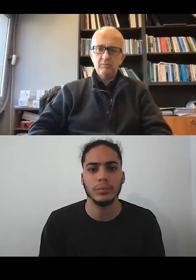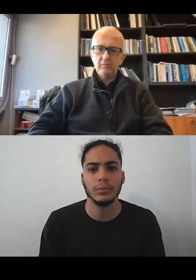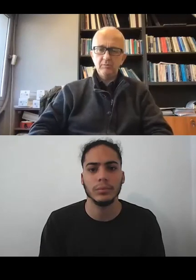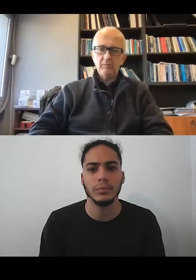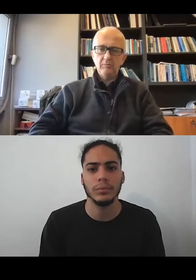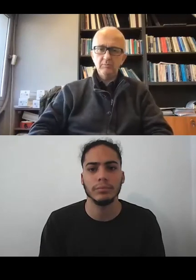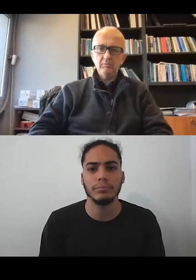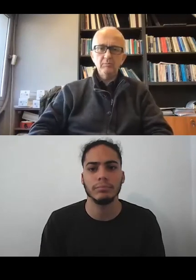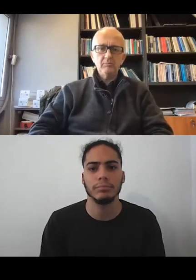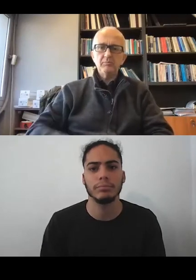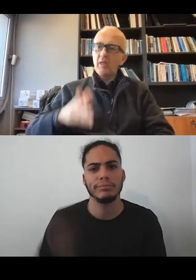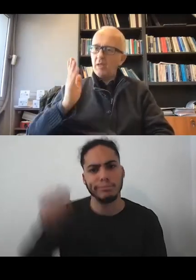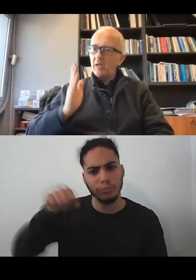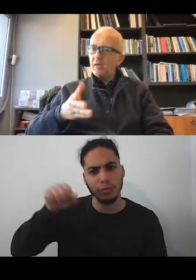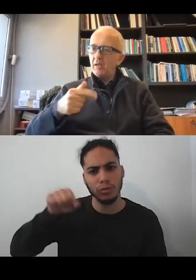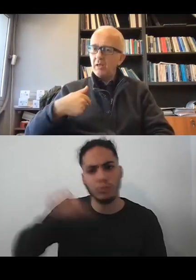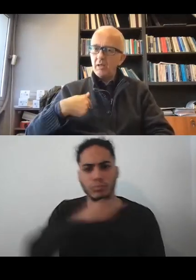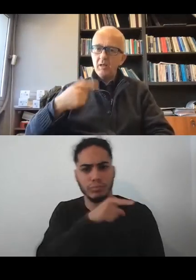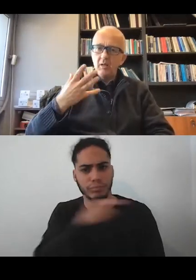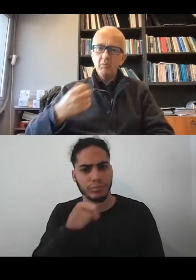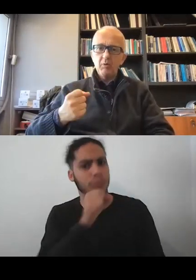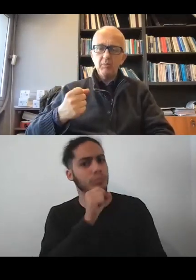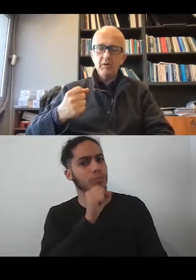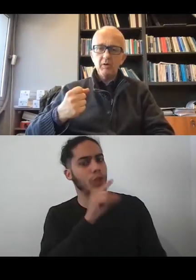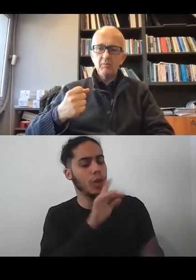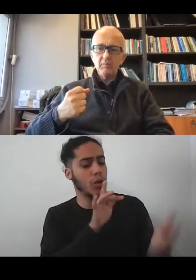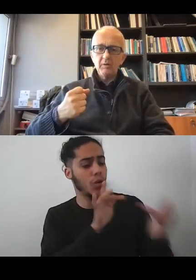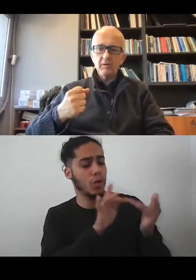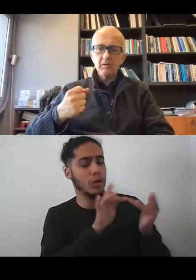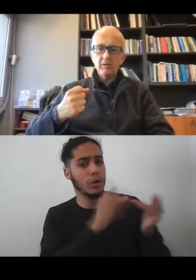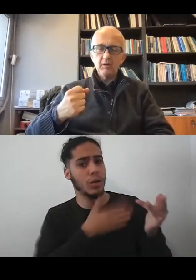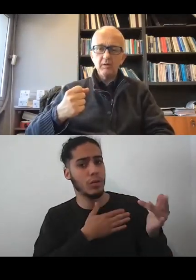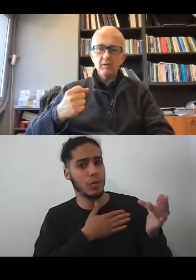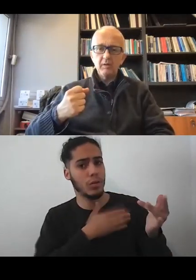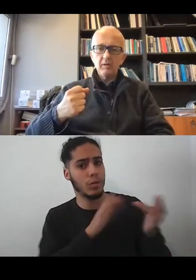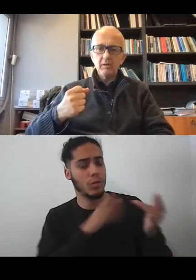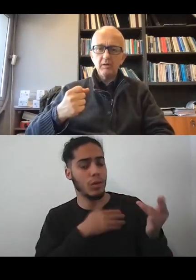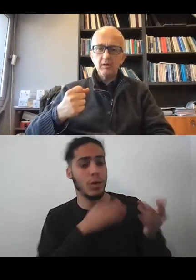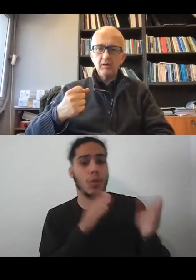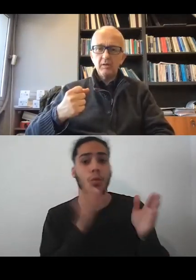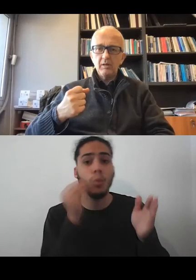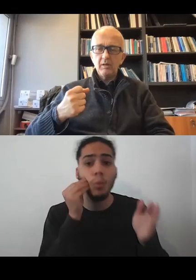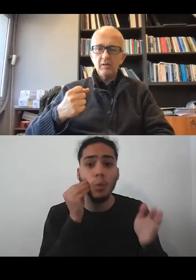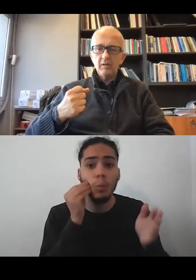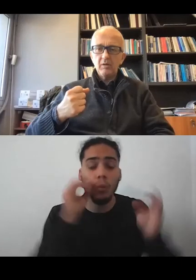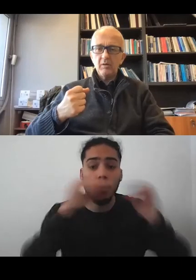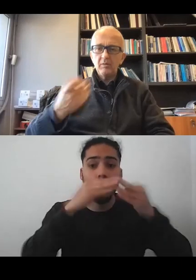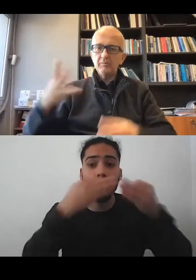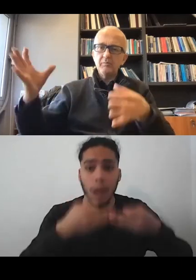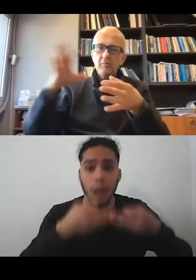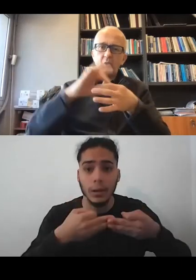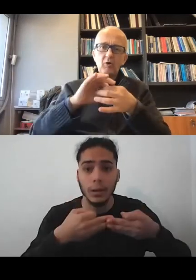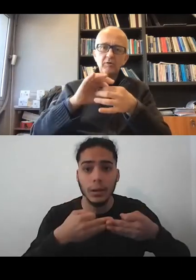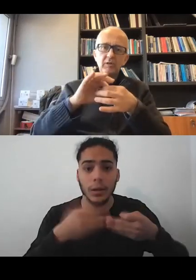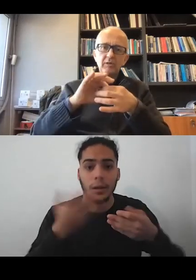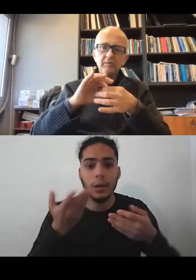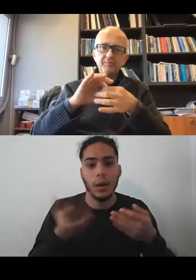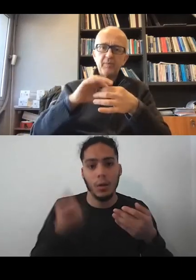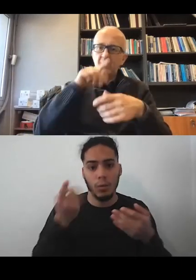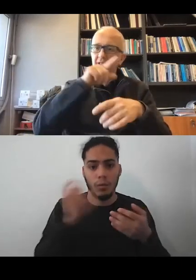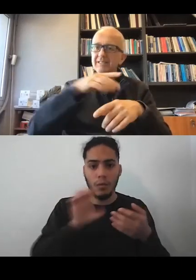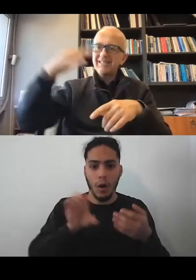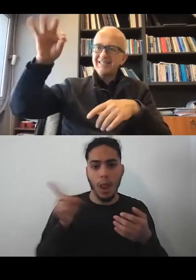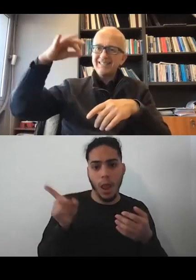Yes, you can contact us using the website. There is a contact form over there.